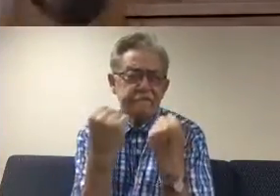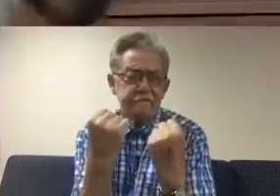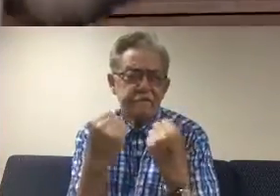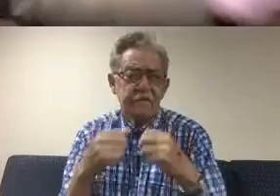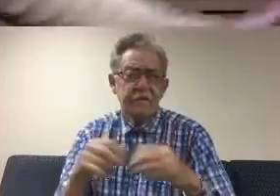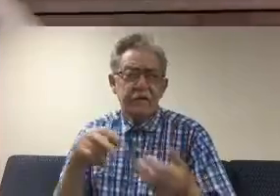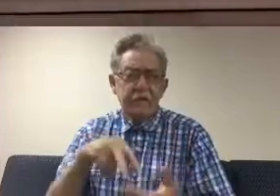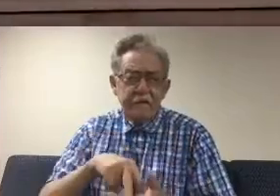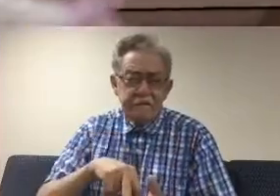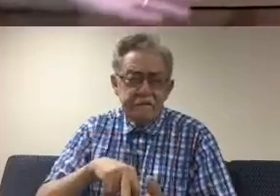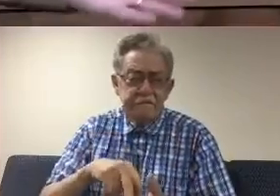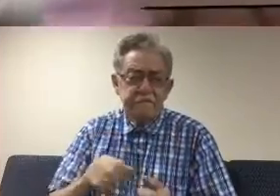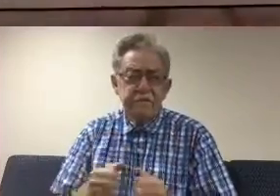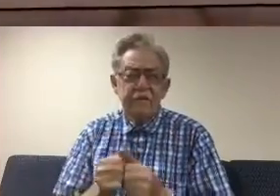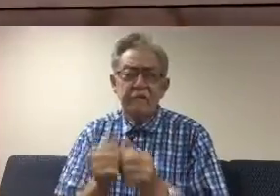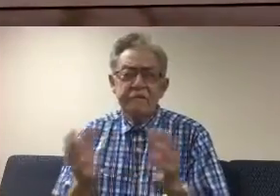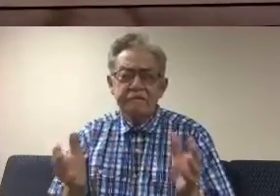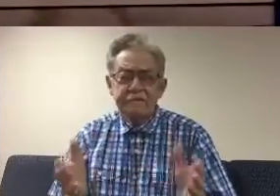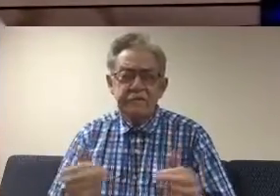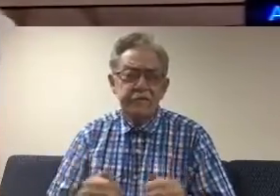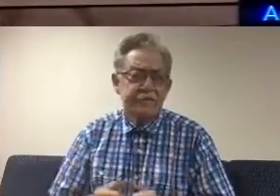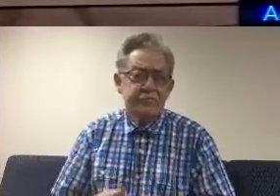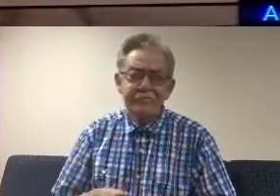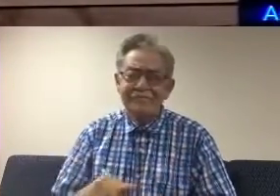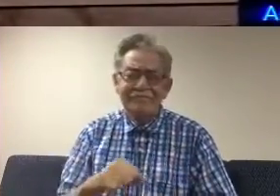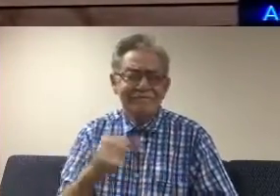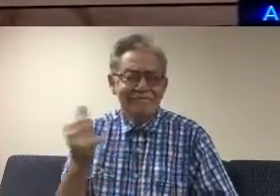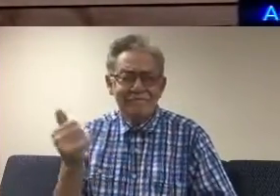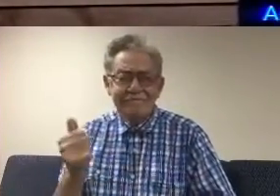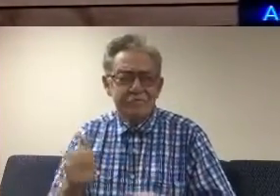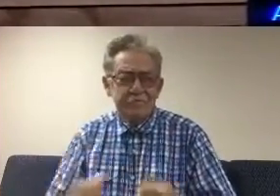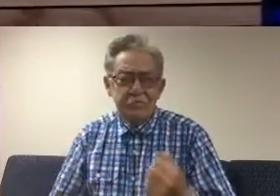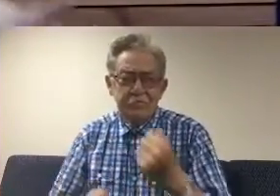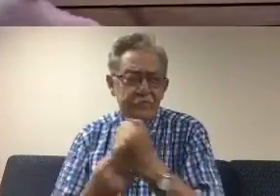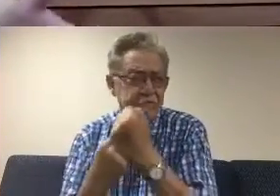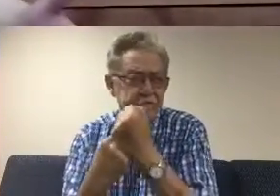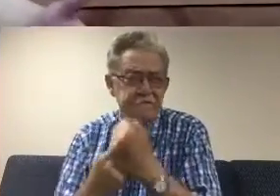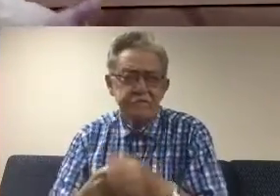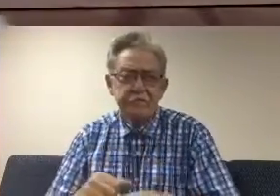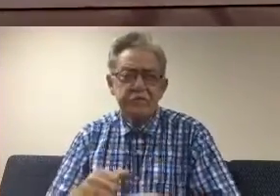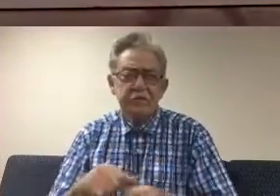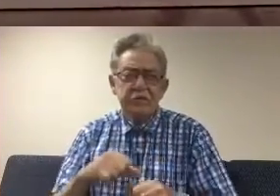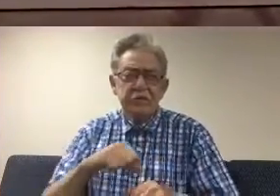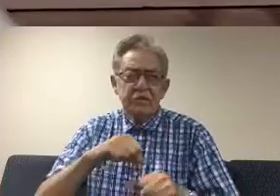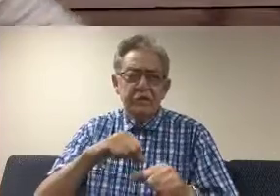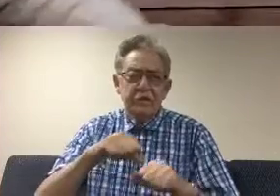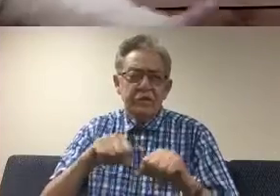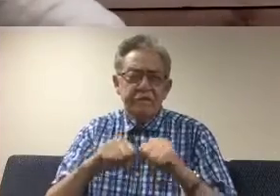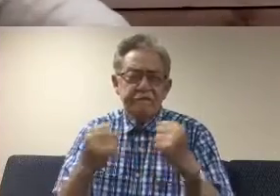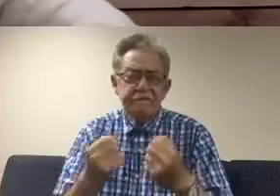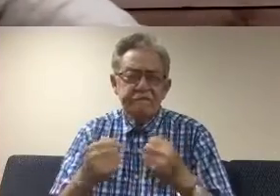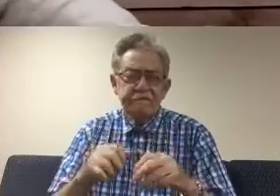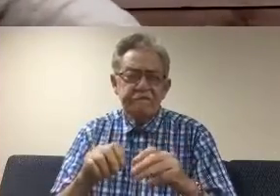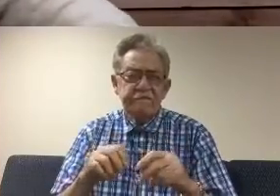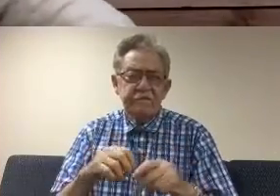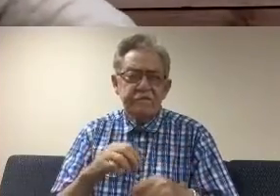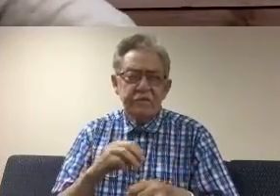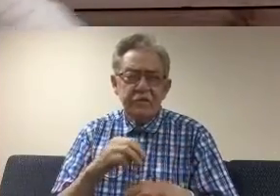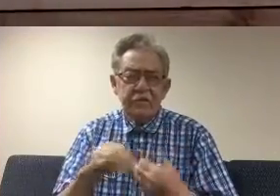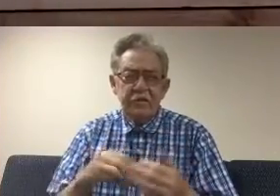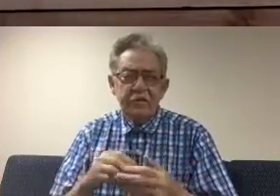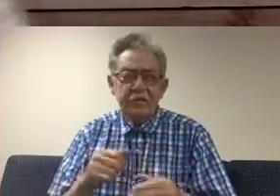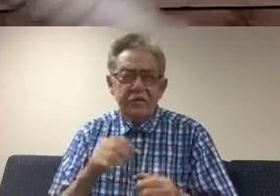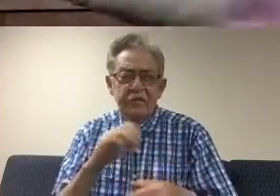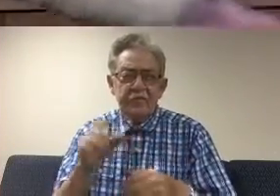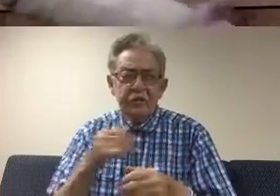up without any defense attorneys, without any backing, without any social media accounts, without being an influencer on